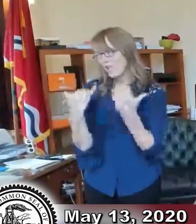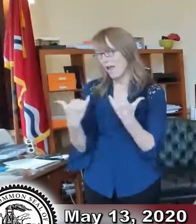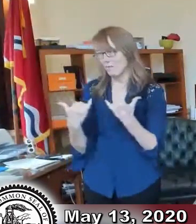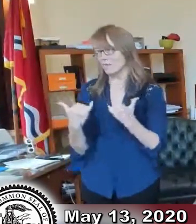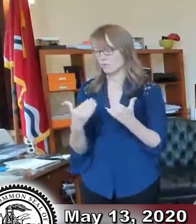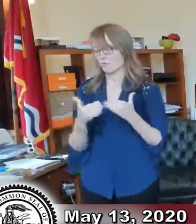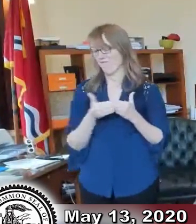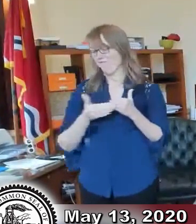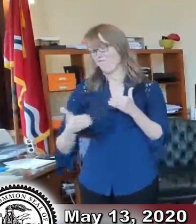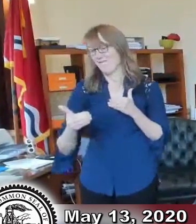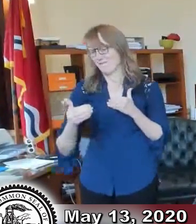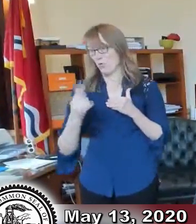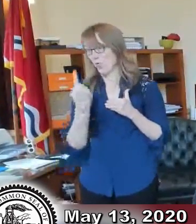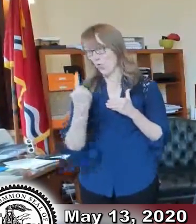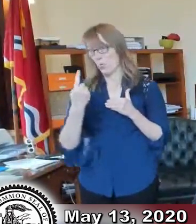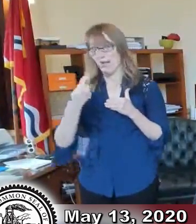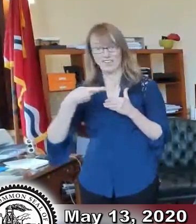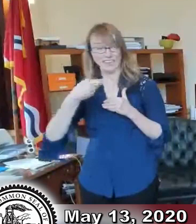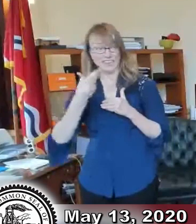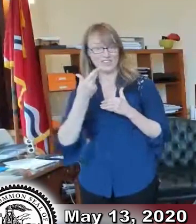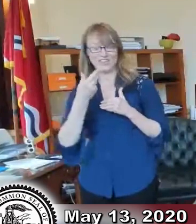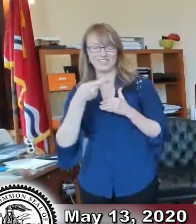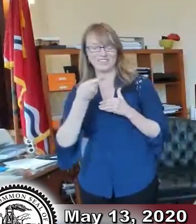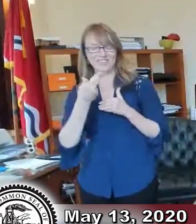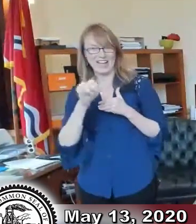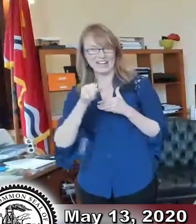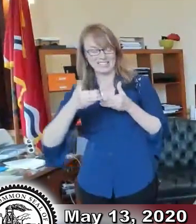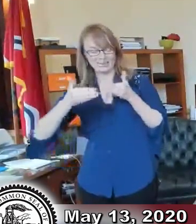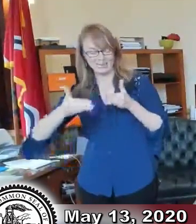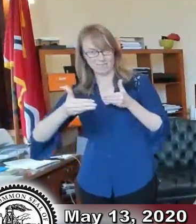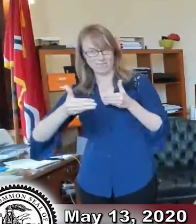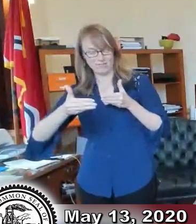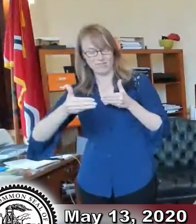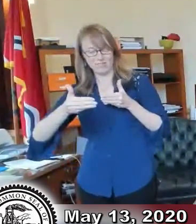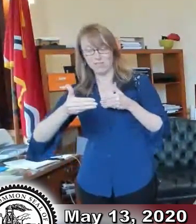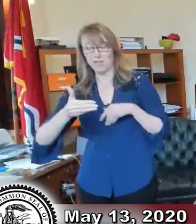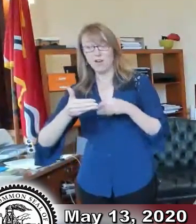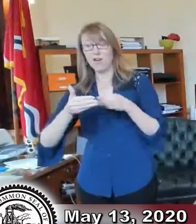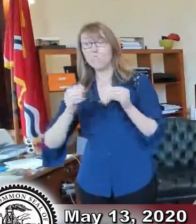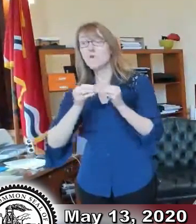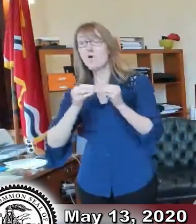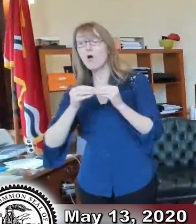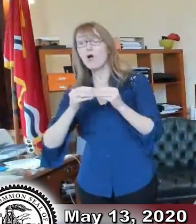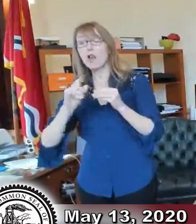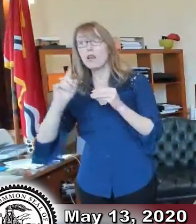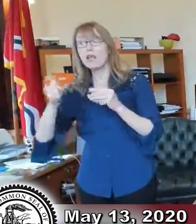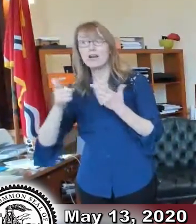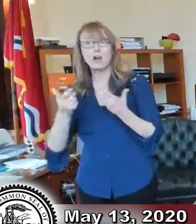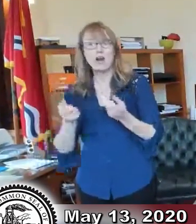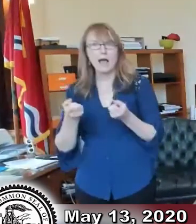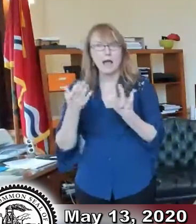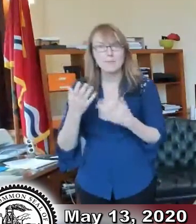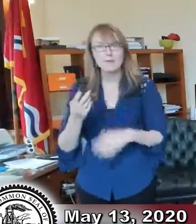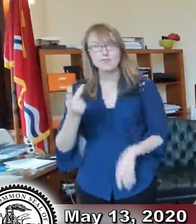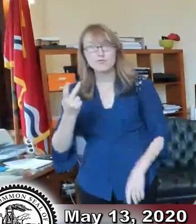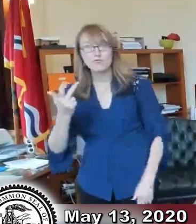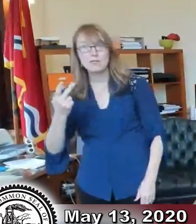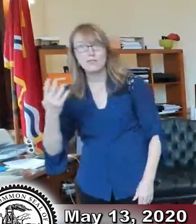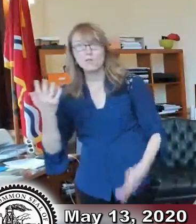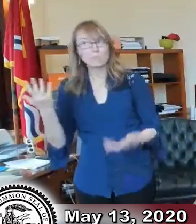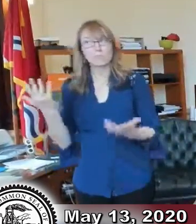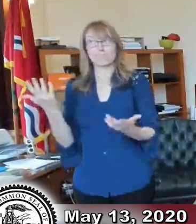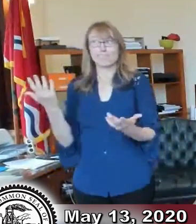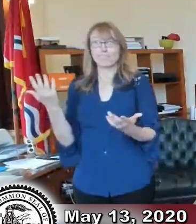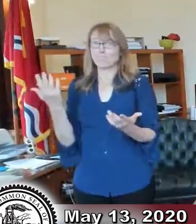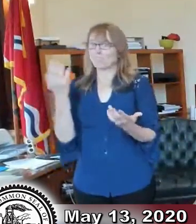2 or 3 or 4 or 5? And we don't know the answer to that because we just don't have the health data to say that yet. What are